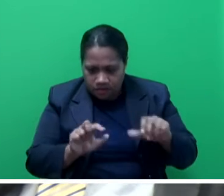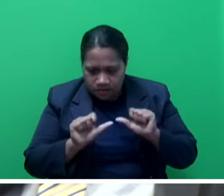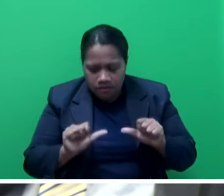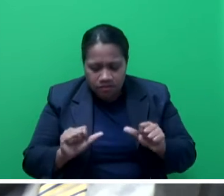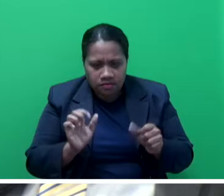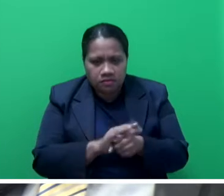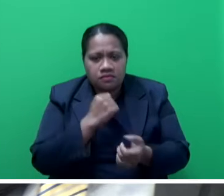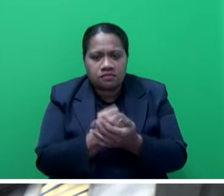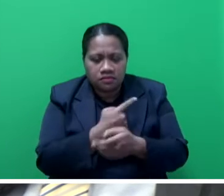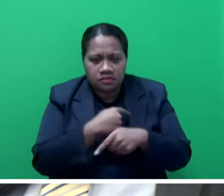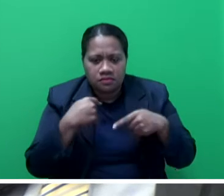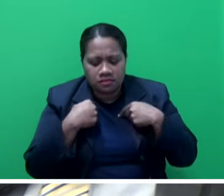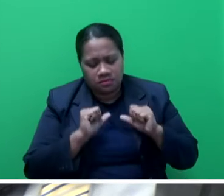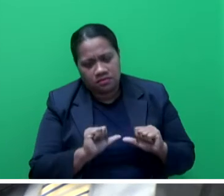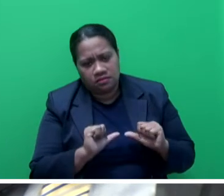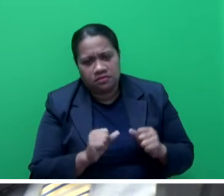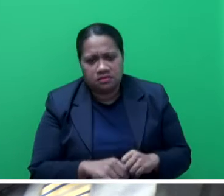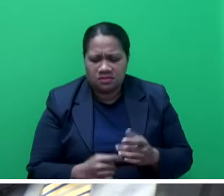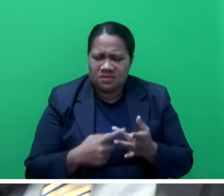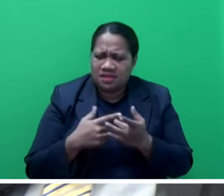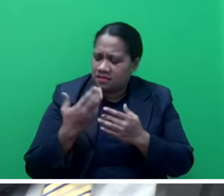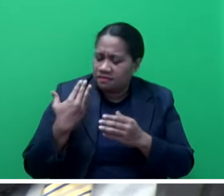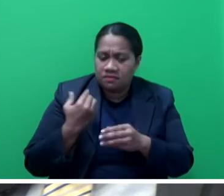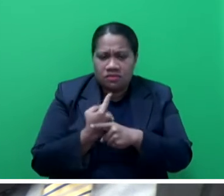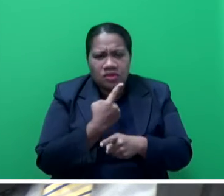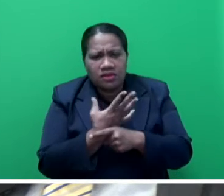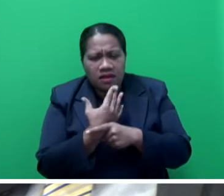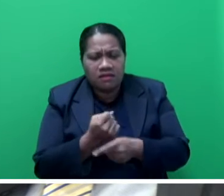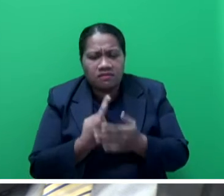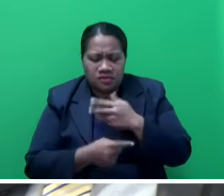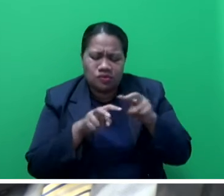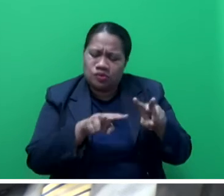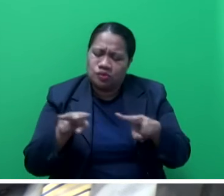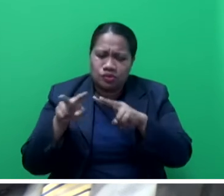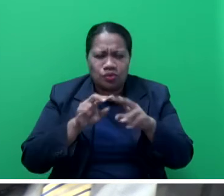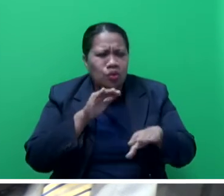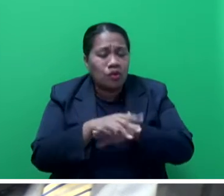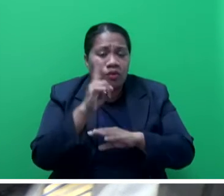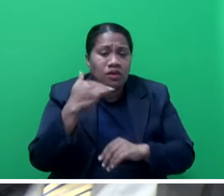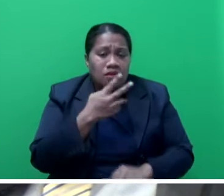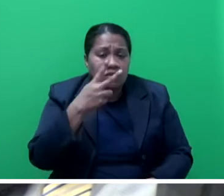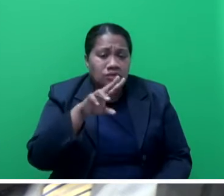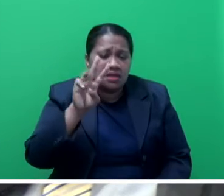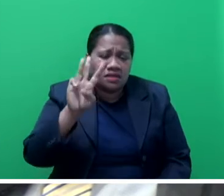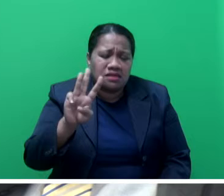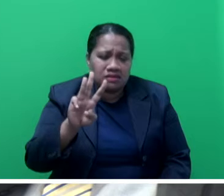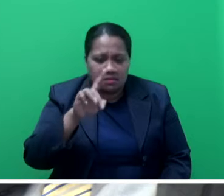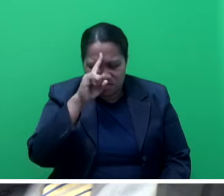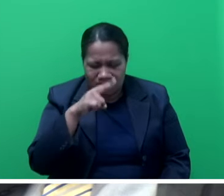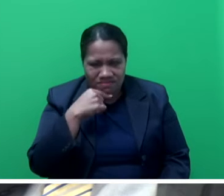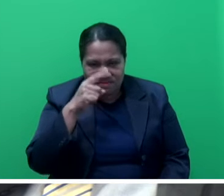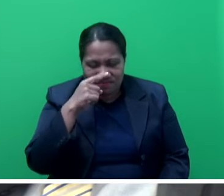4 weeks, there has been another surge globally in the number of cases, with over 123 million cases of